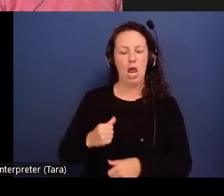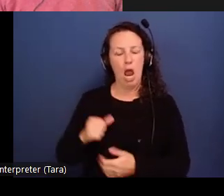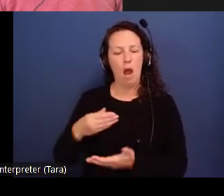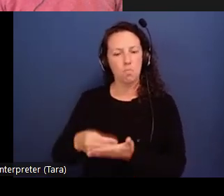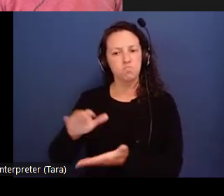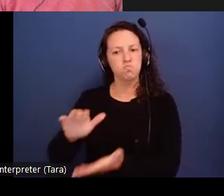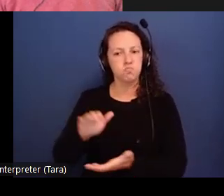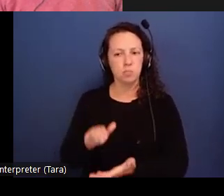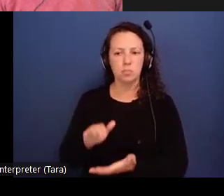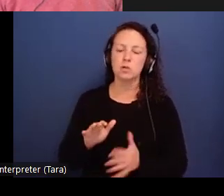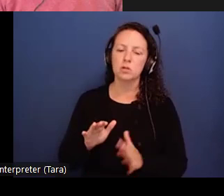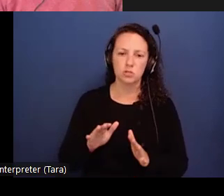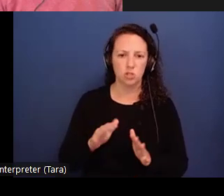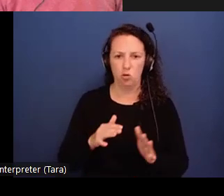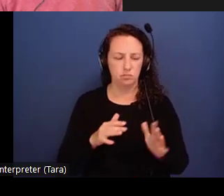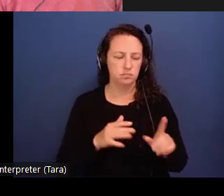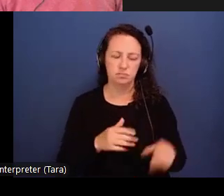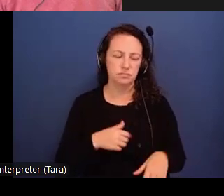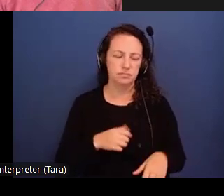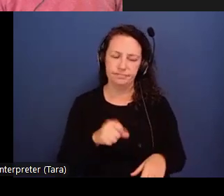think it's a great point, and happy to discuss